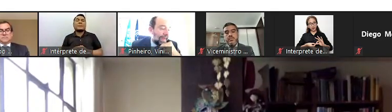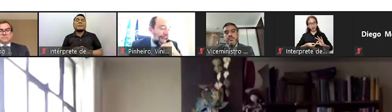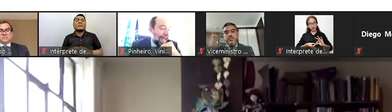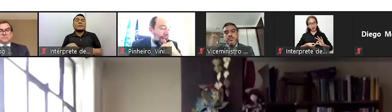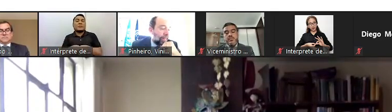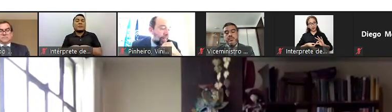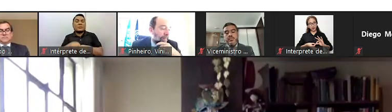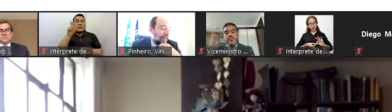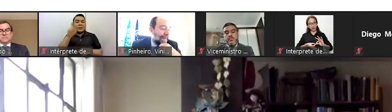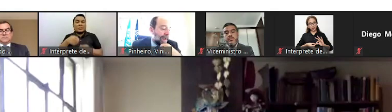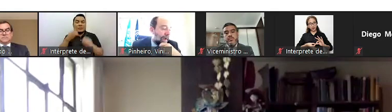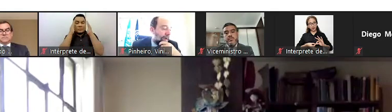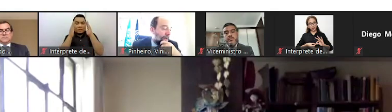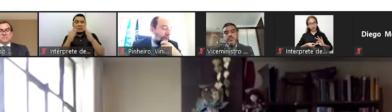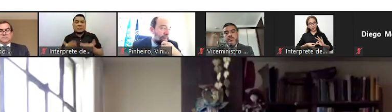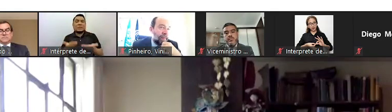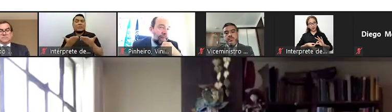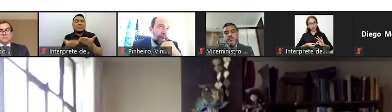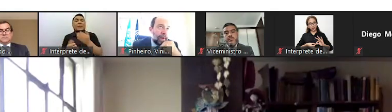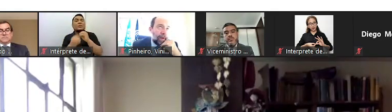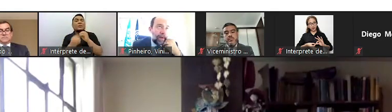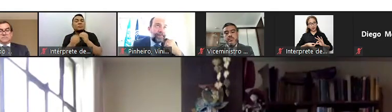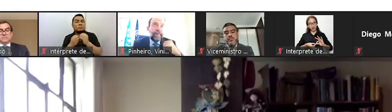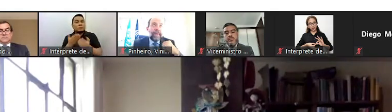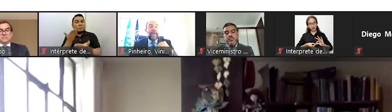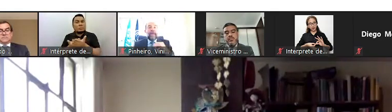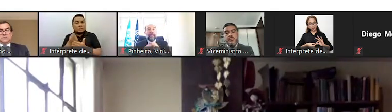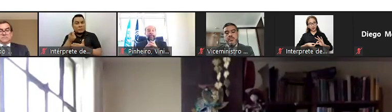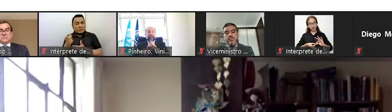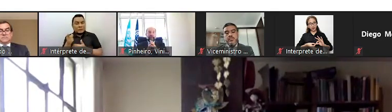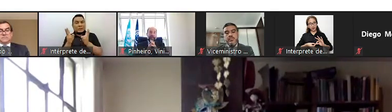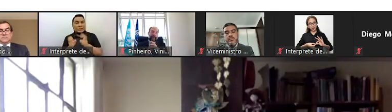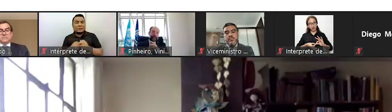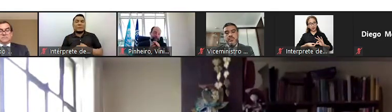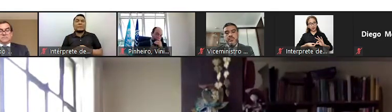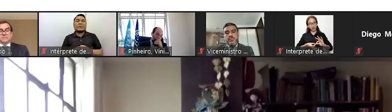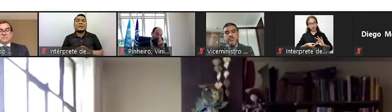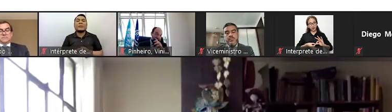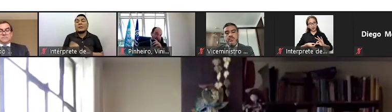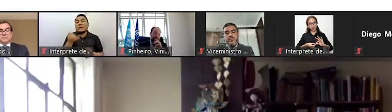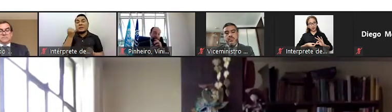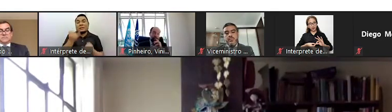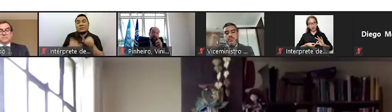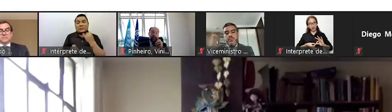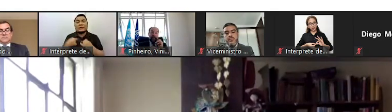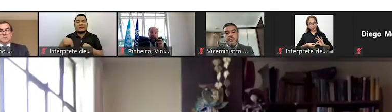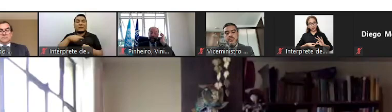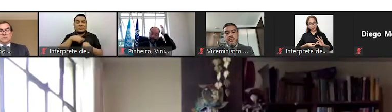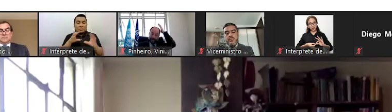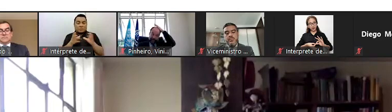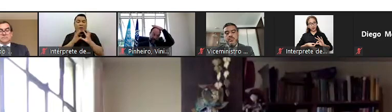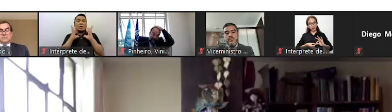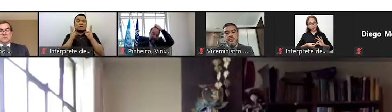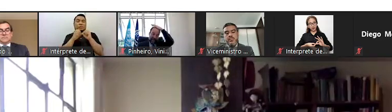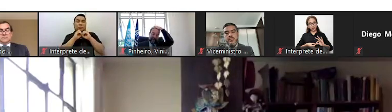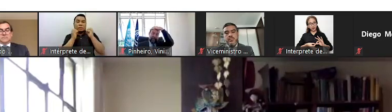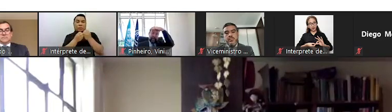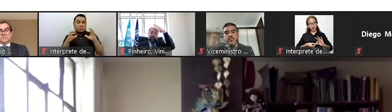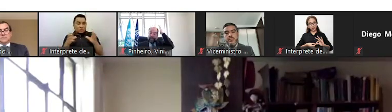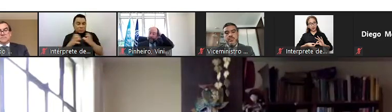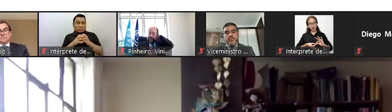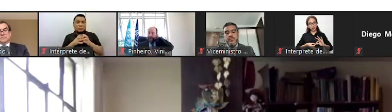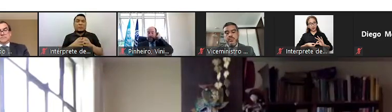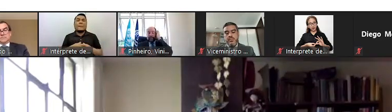continue to do so and that they need we need to talk about the reparations of the case and finally from civil